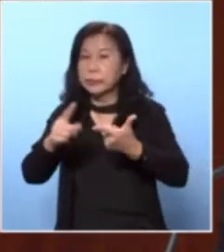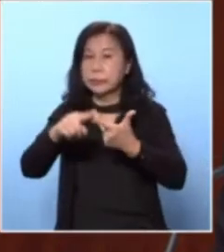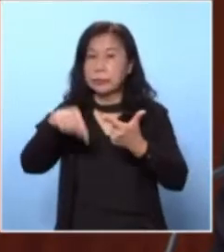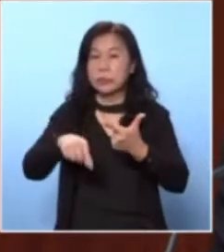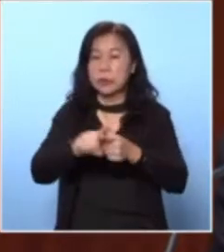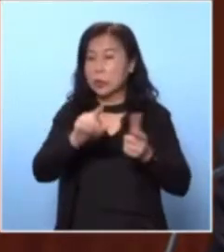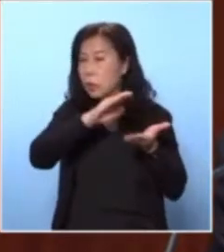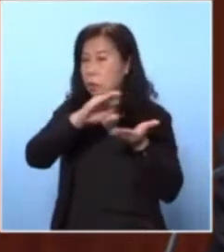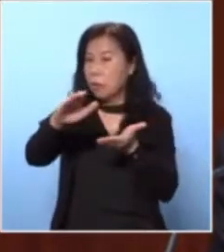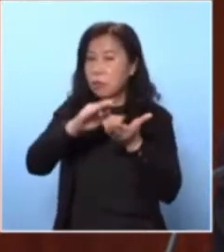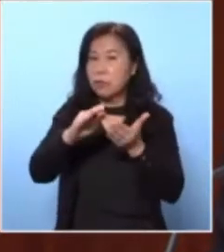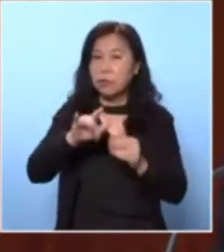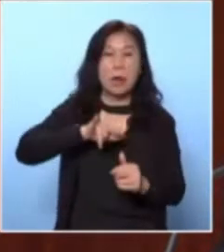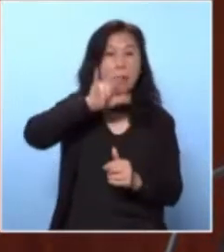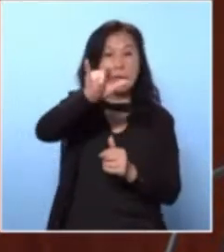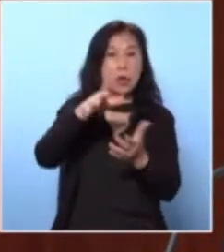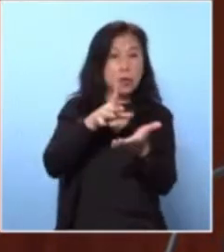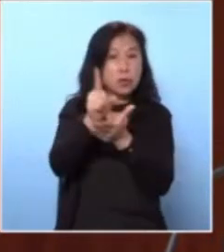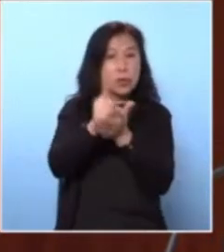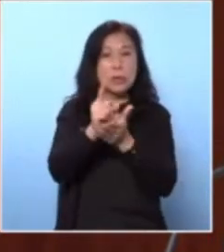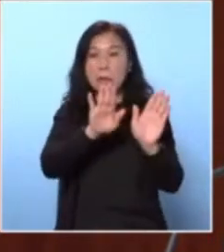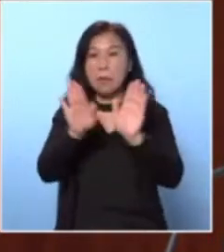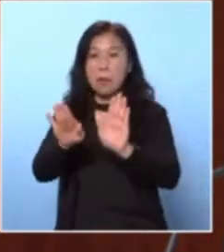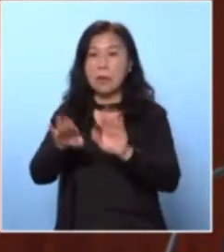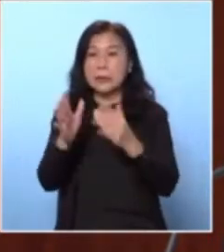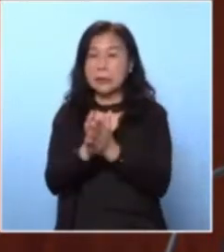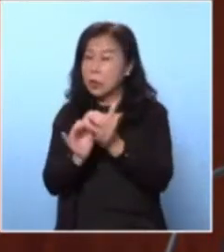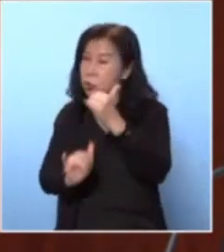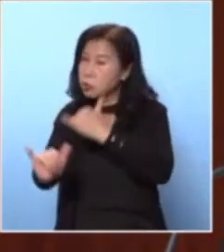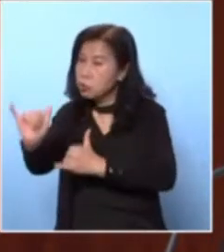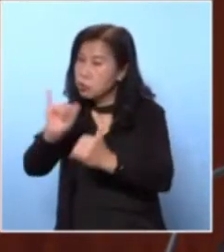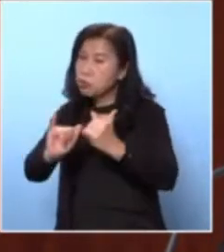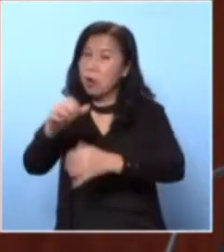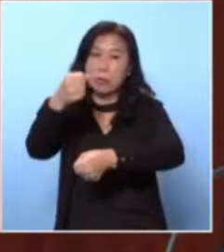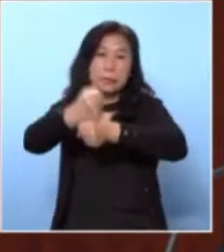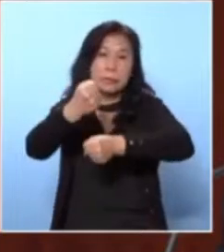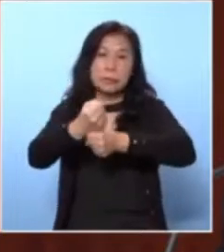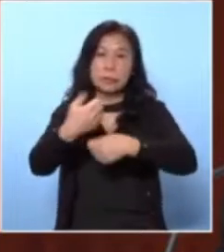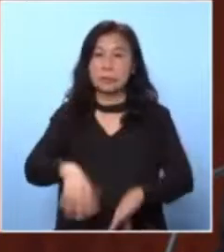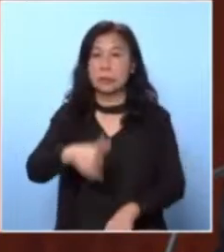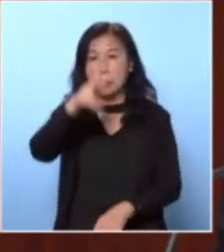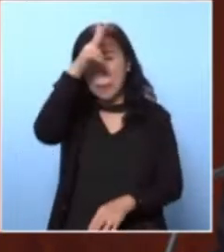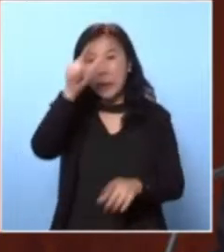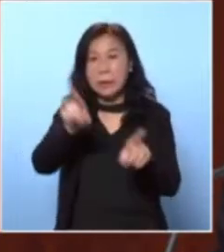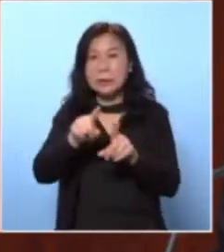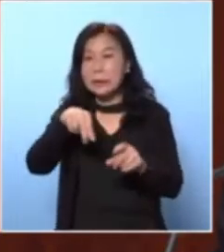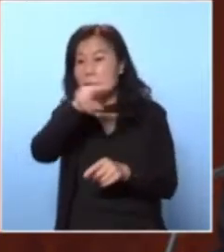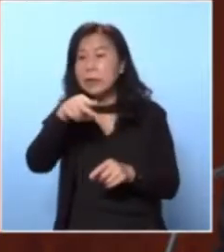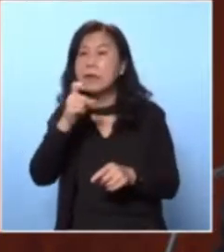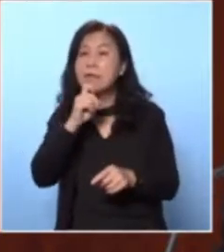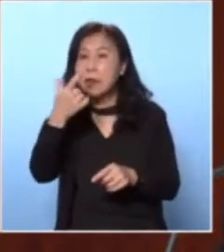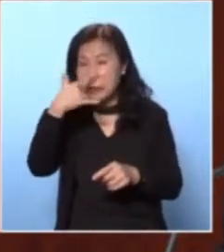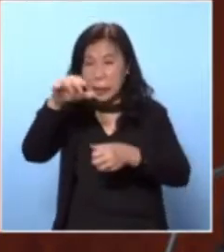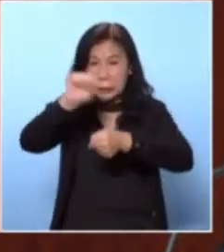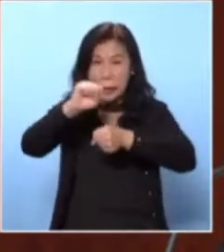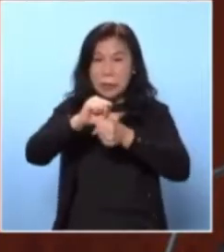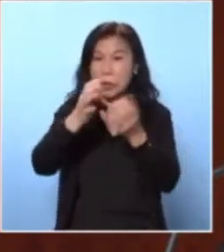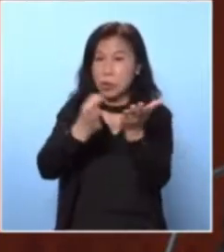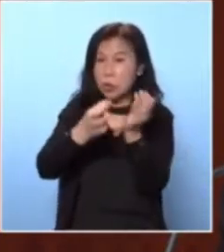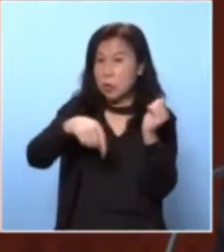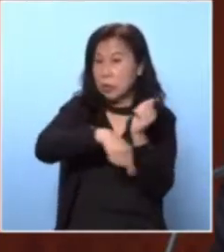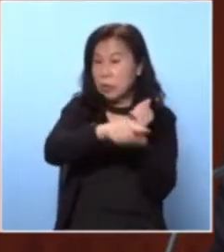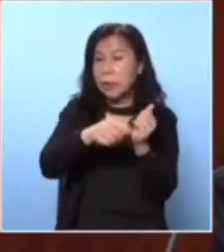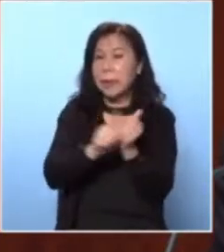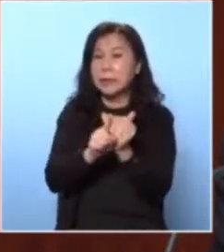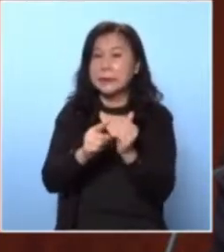will reinforce the strengths of such traditional sectors as finance, trading, logistics, shipping, and professional services. We will as well explore